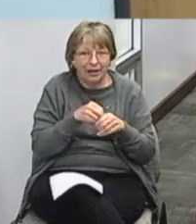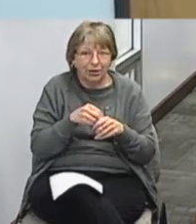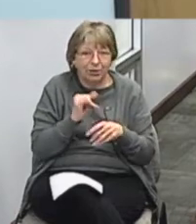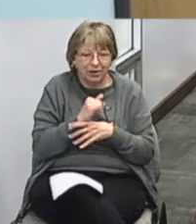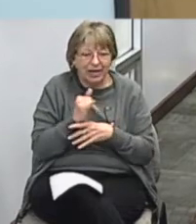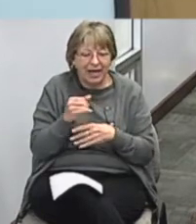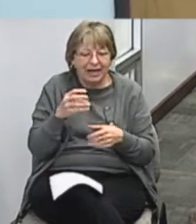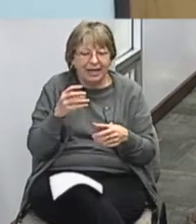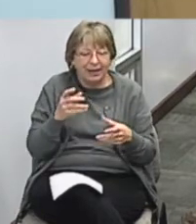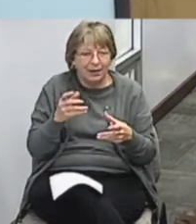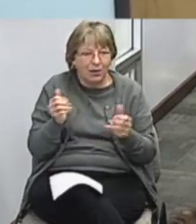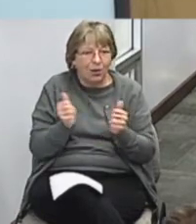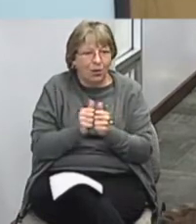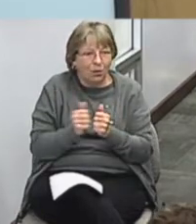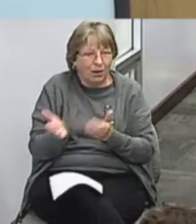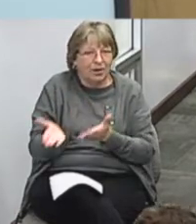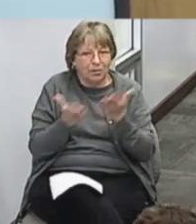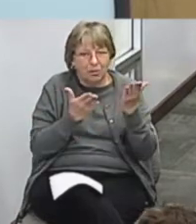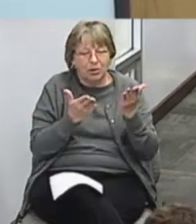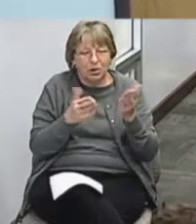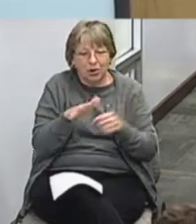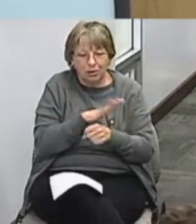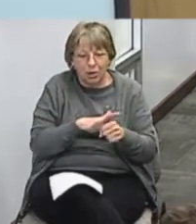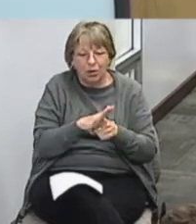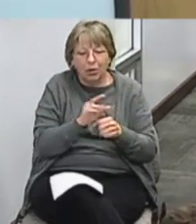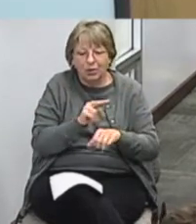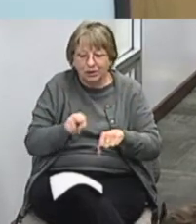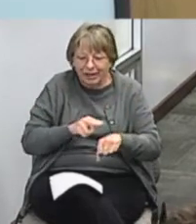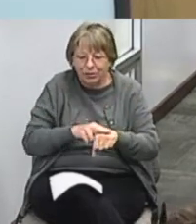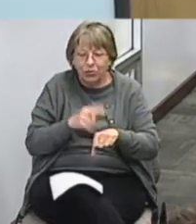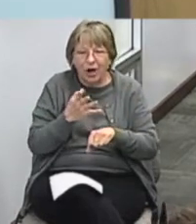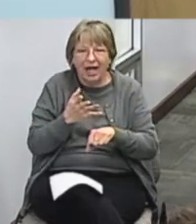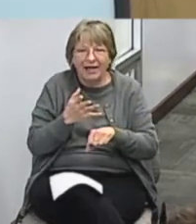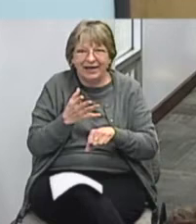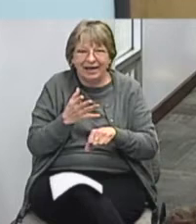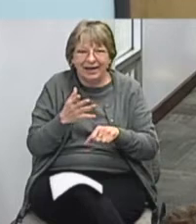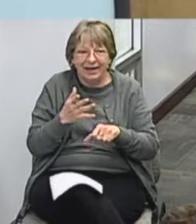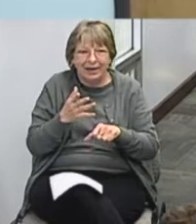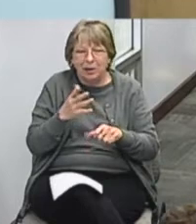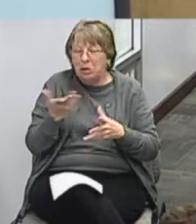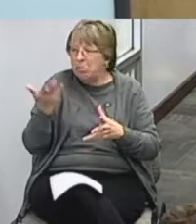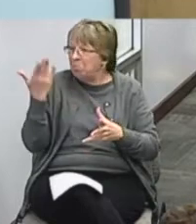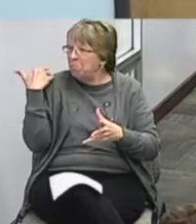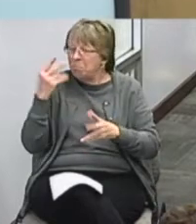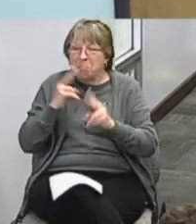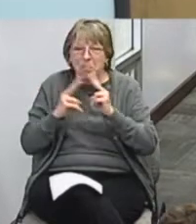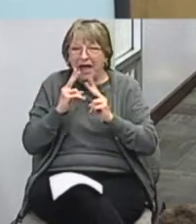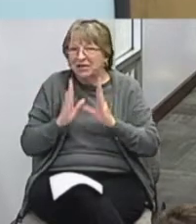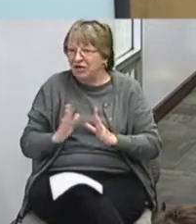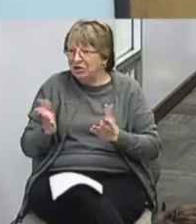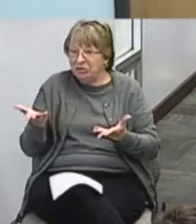proposal, both local, nationwide, past visitors that have been here and seen